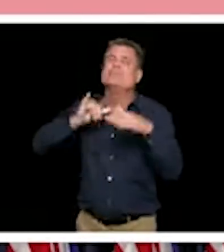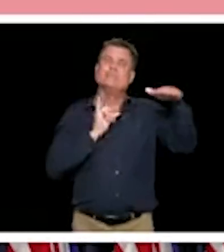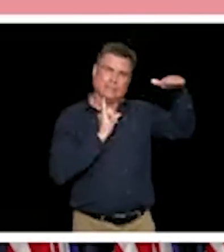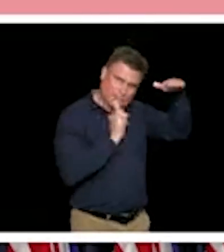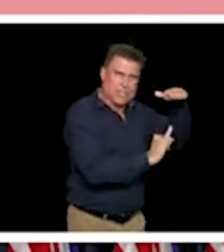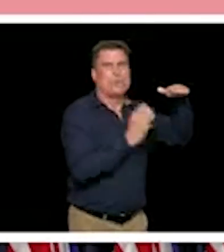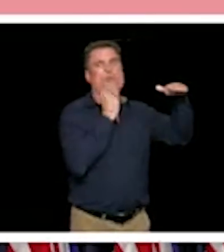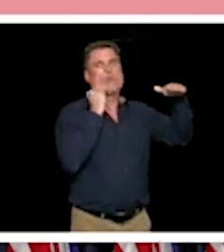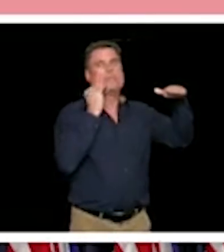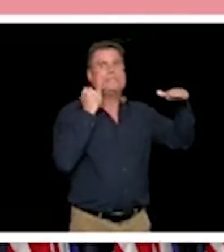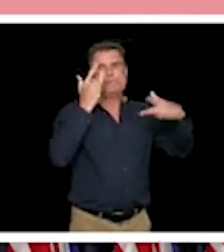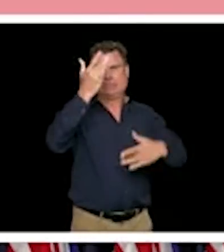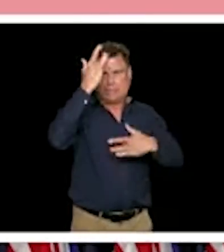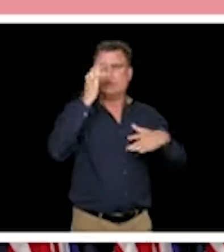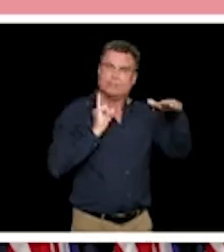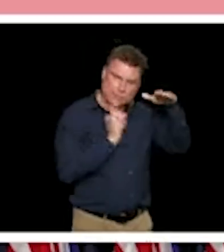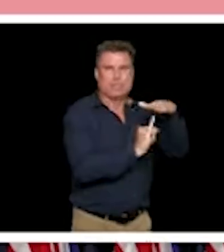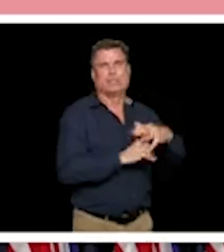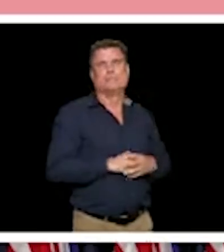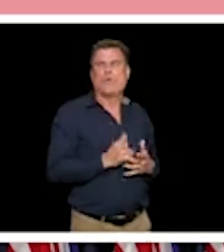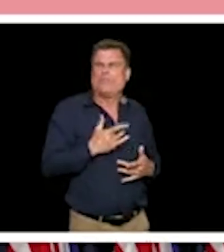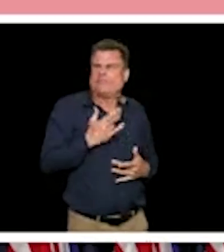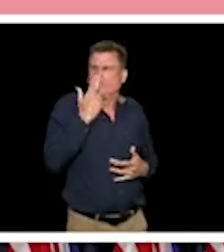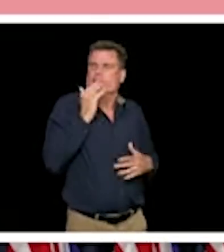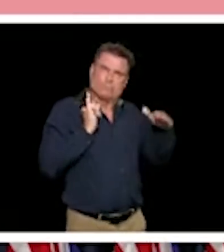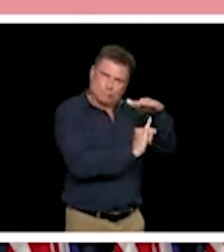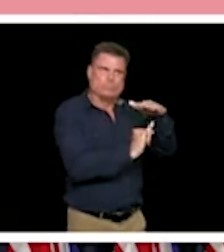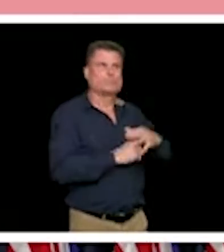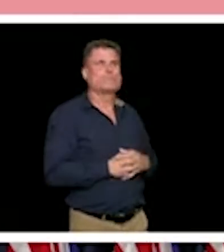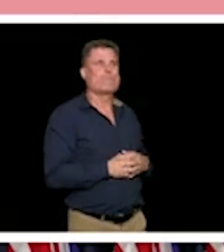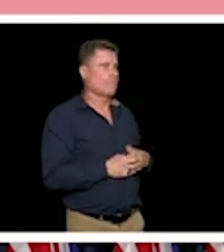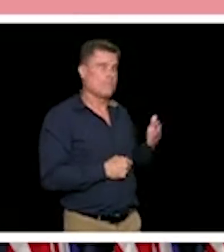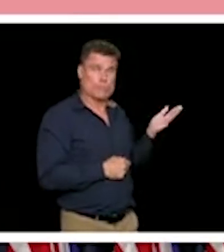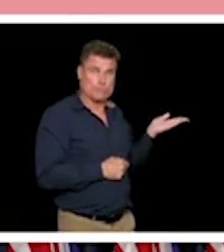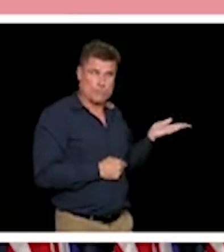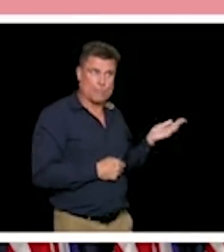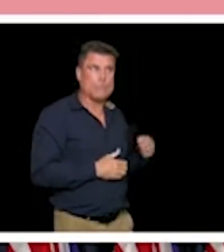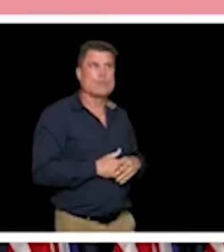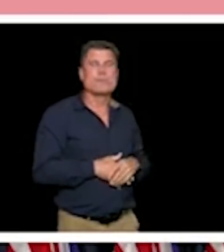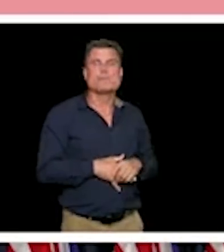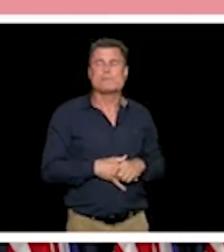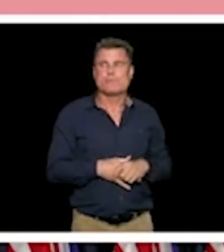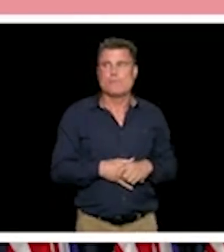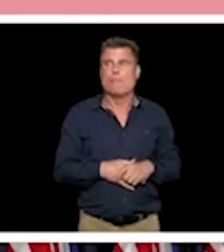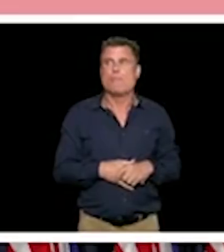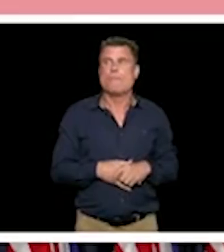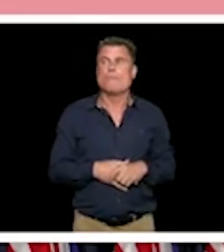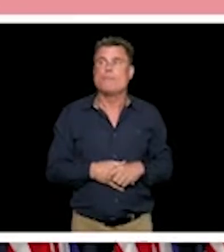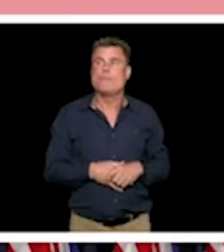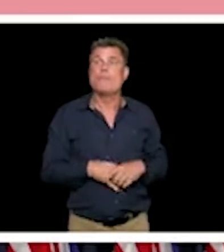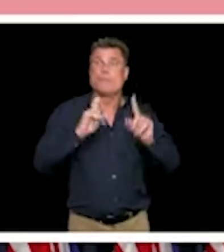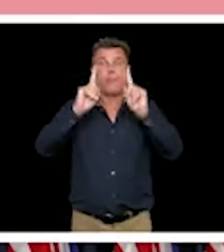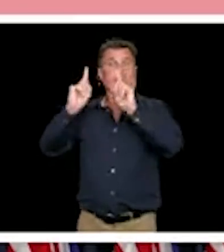people. Part of how we are able to manage, despite the fact that we're seeing increased numbers of people who are